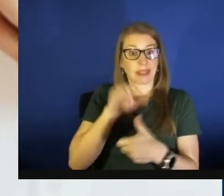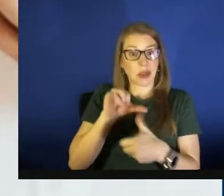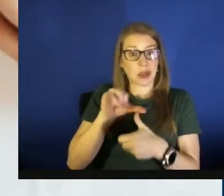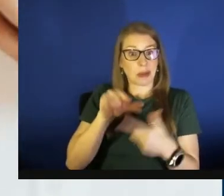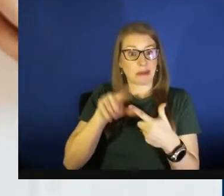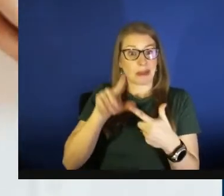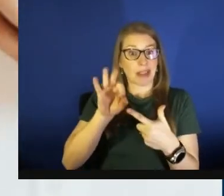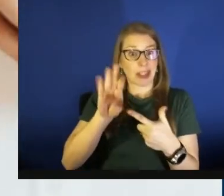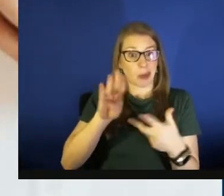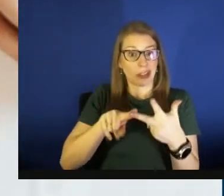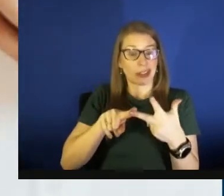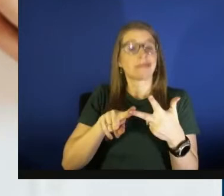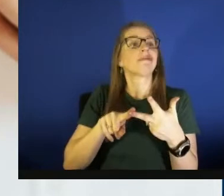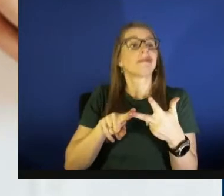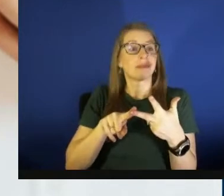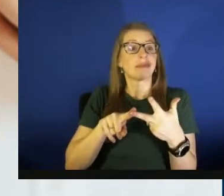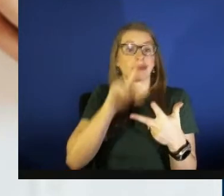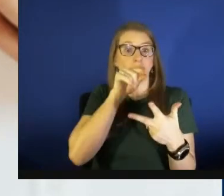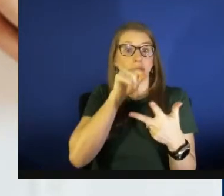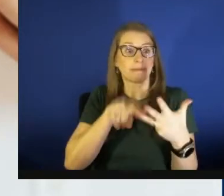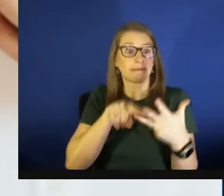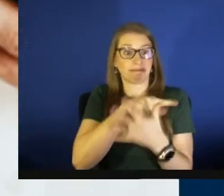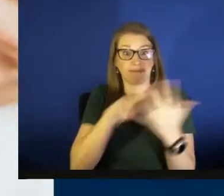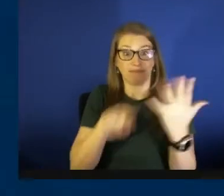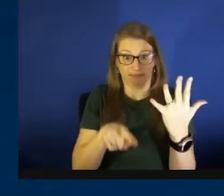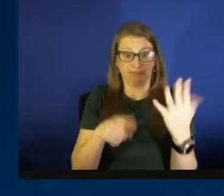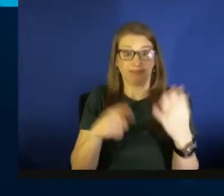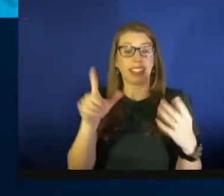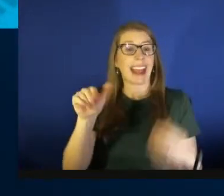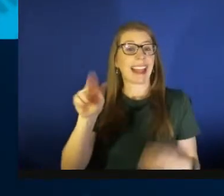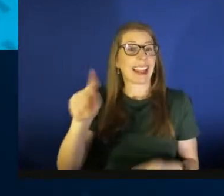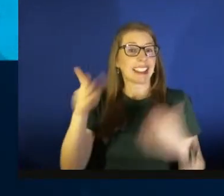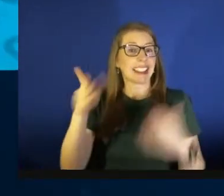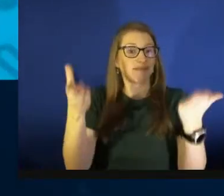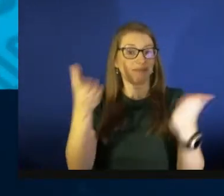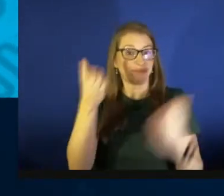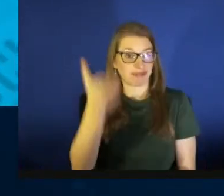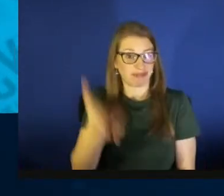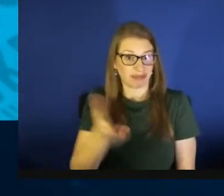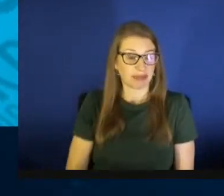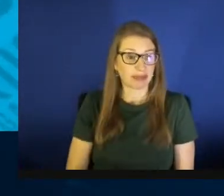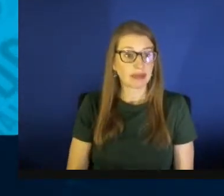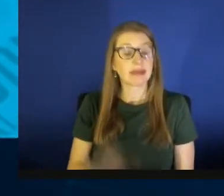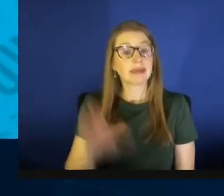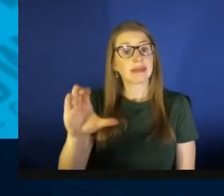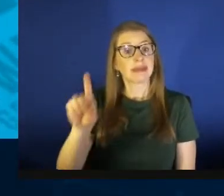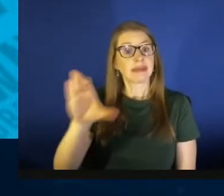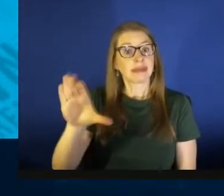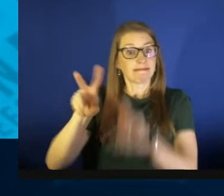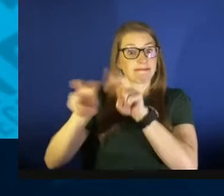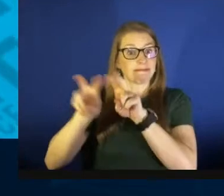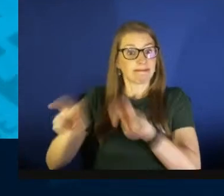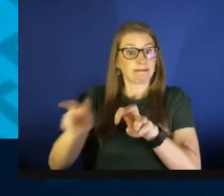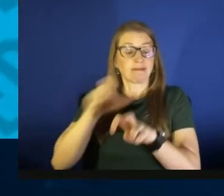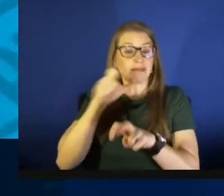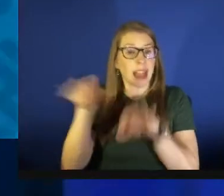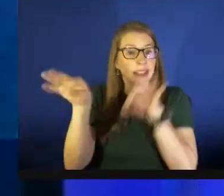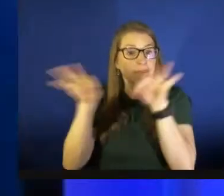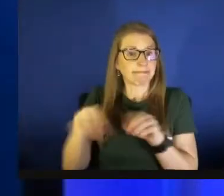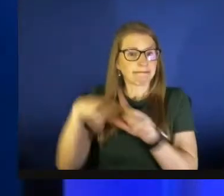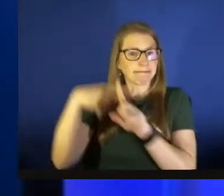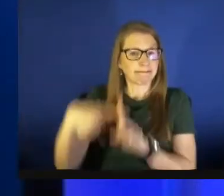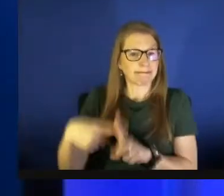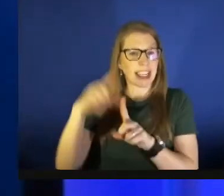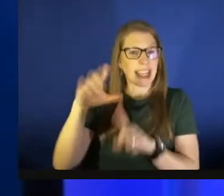News Network. You can find links to those right there on your screen. But first, the CDC now looking into unexplained positive cases